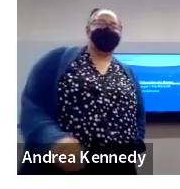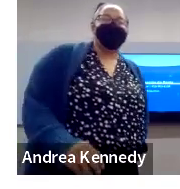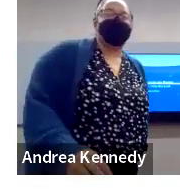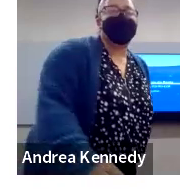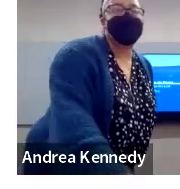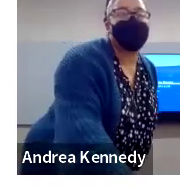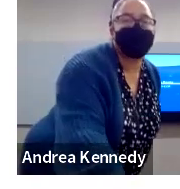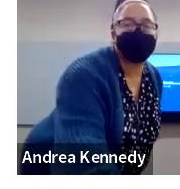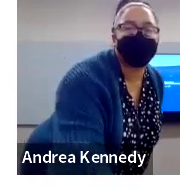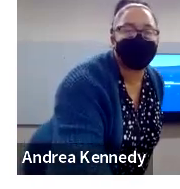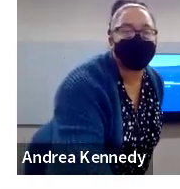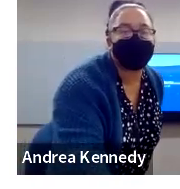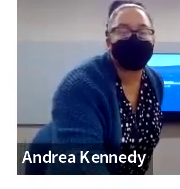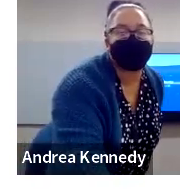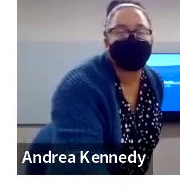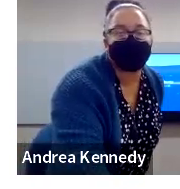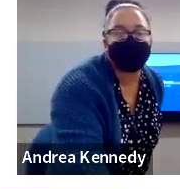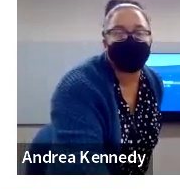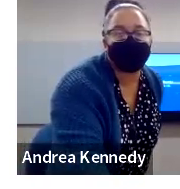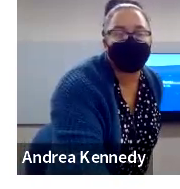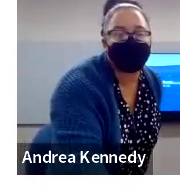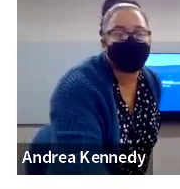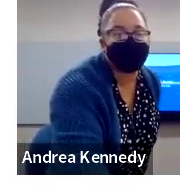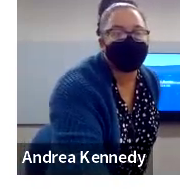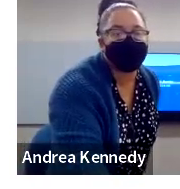No? All right. Well, thank you so much, and we will